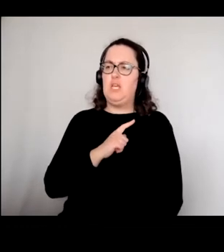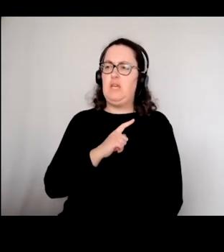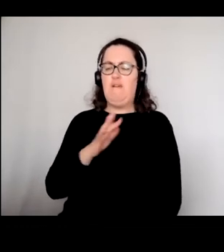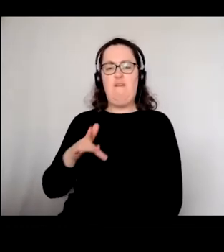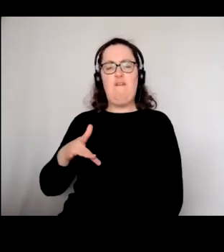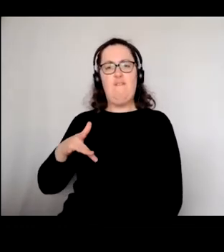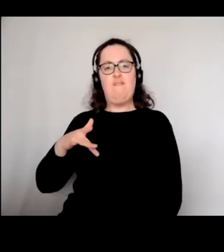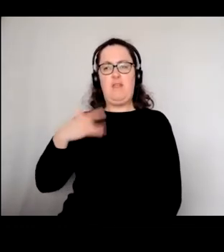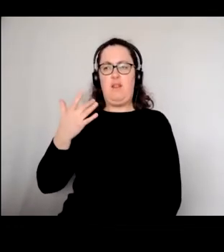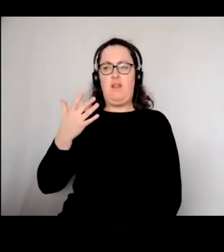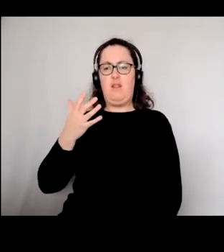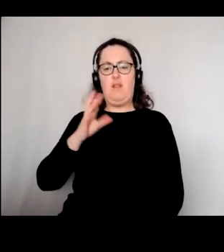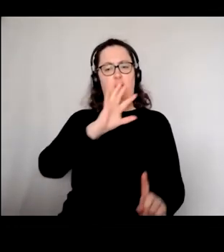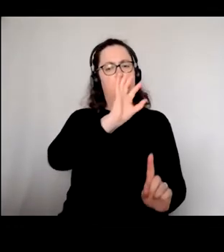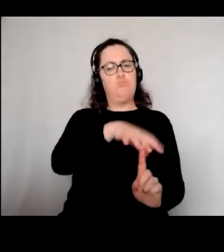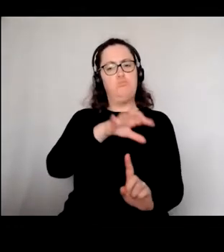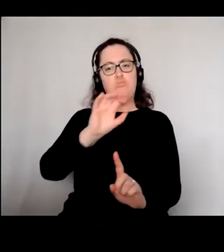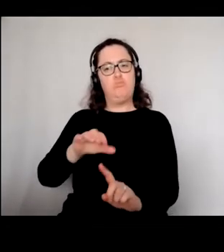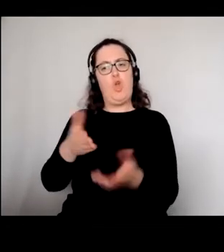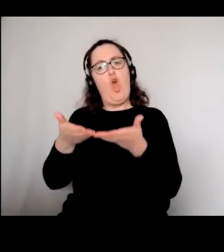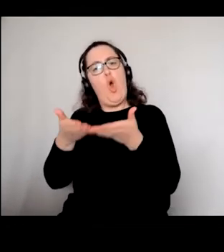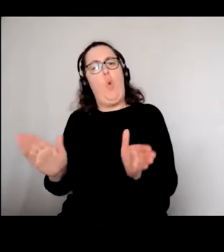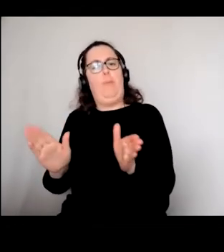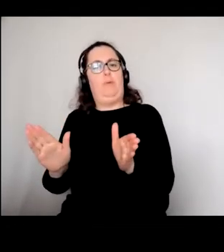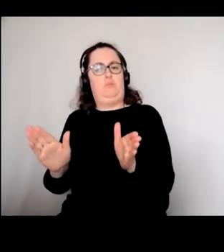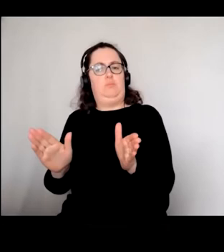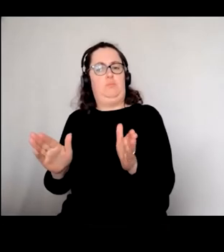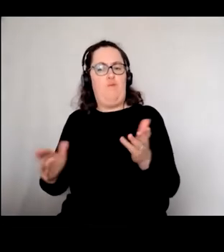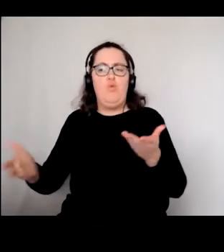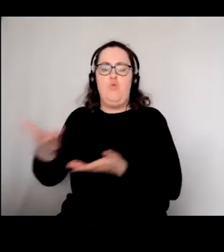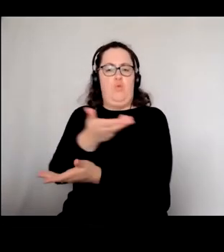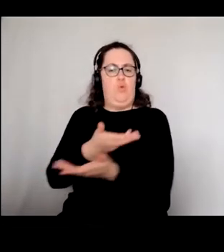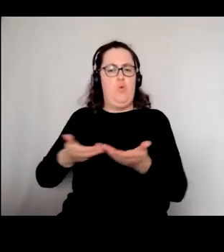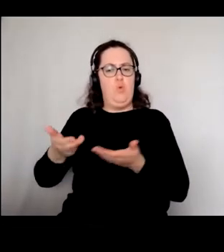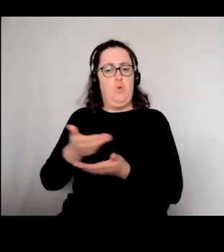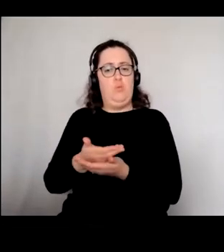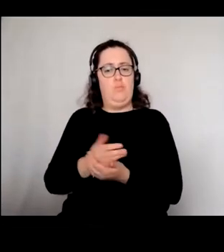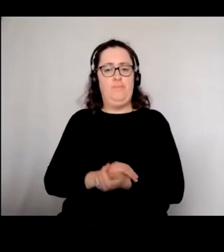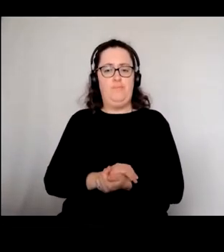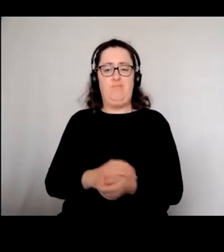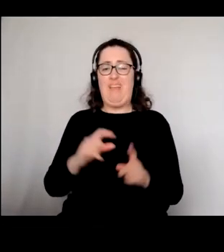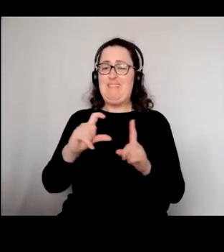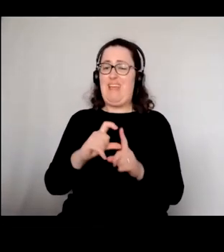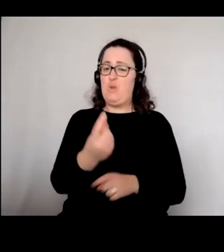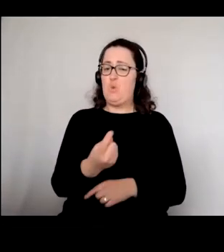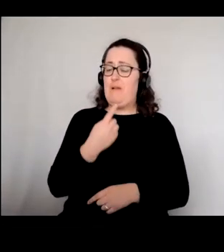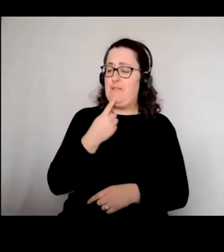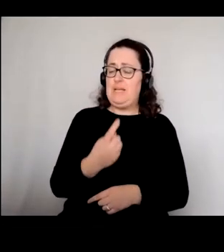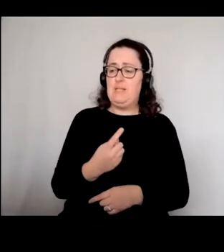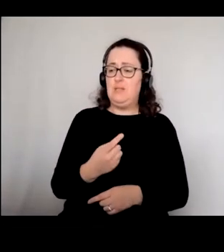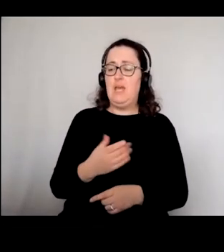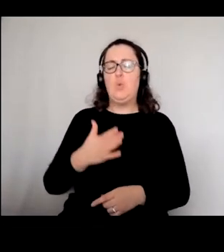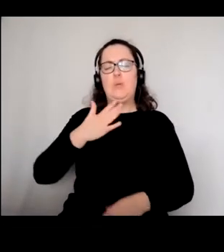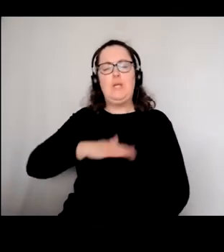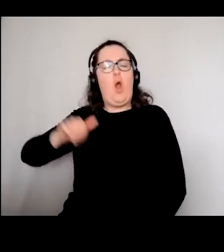feeling that their institutions are welcoming or open to having those discussions. And I think, you know, and David has said this, you need to know